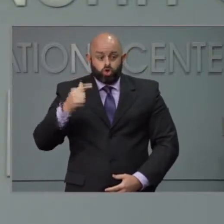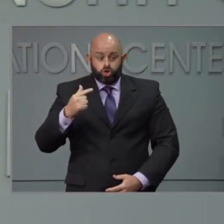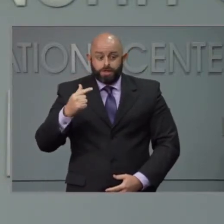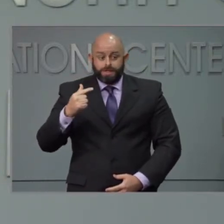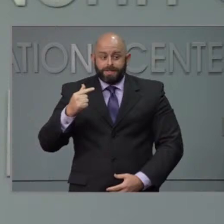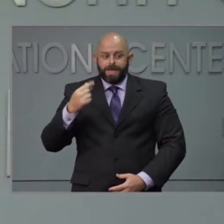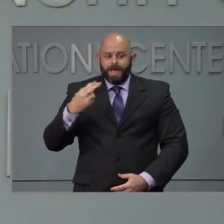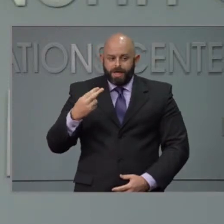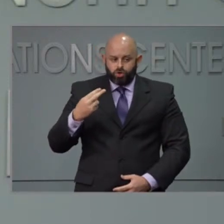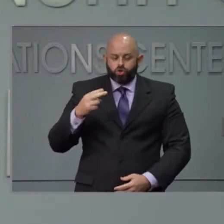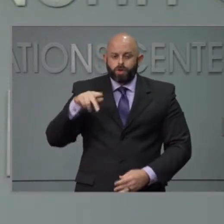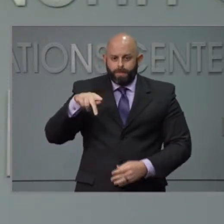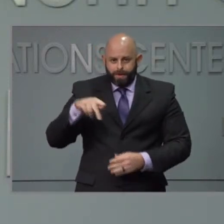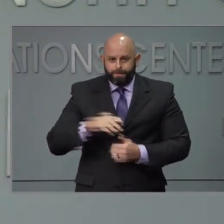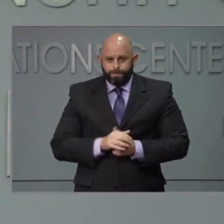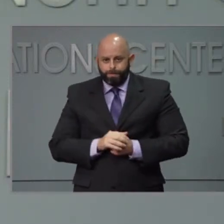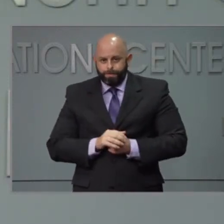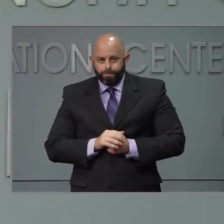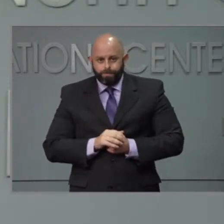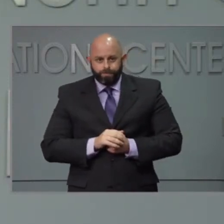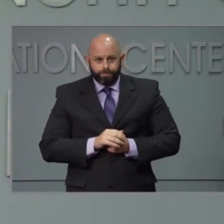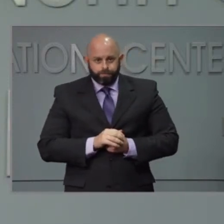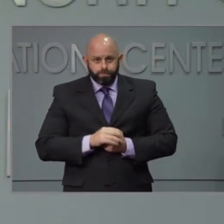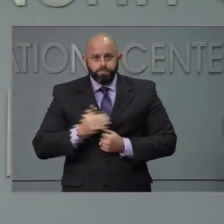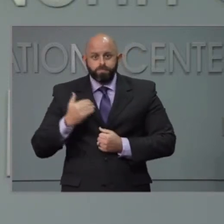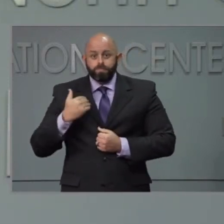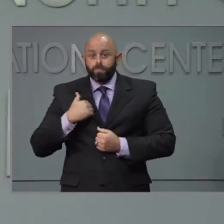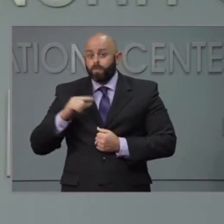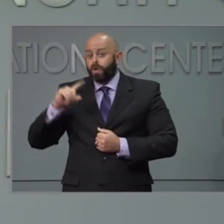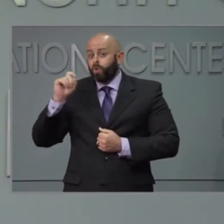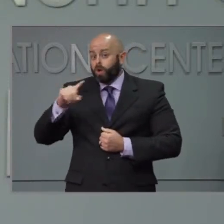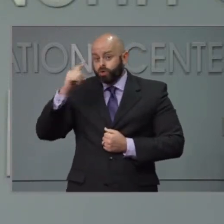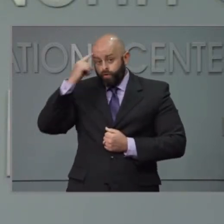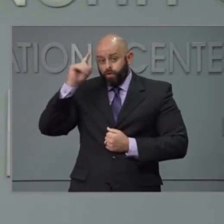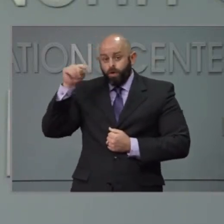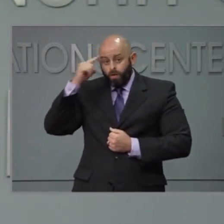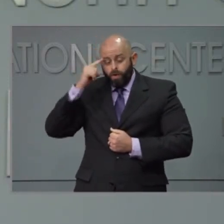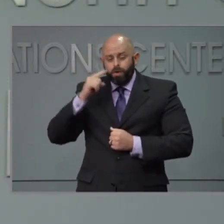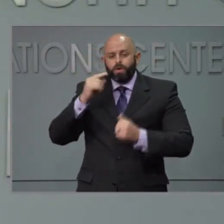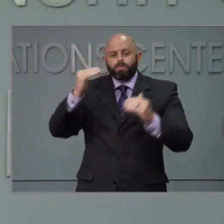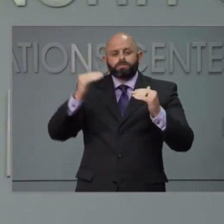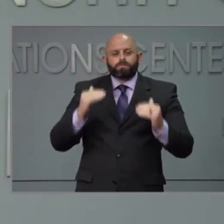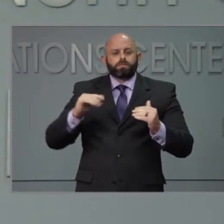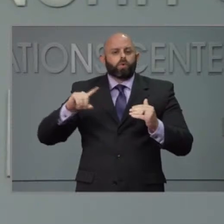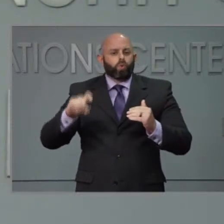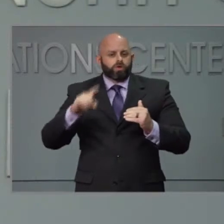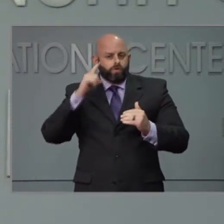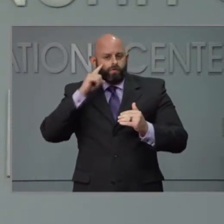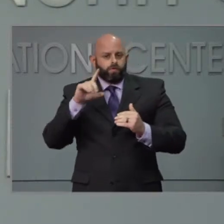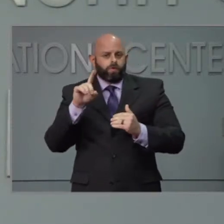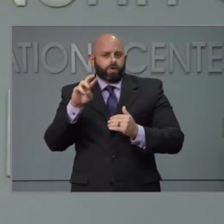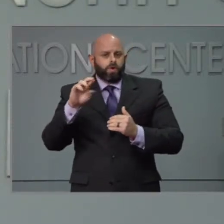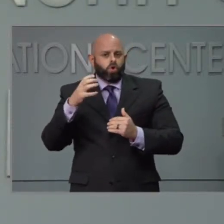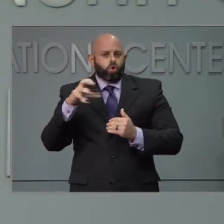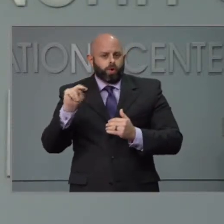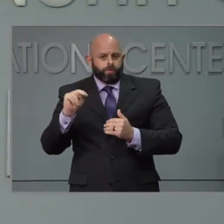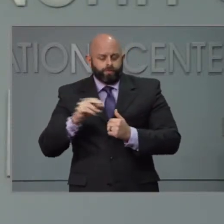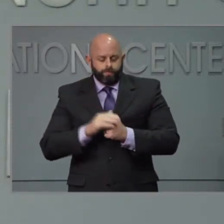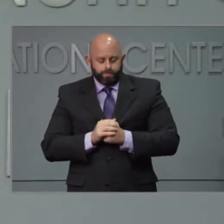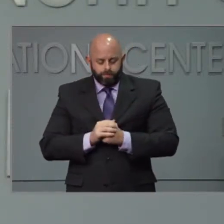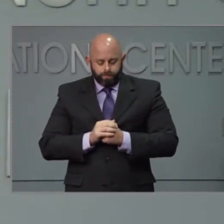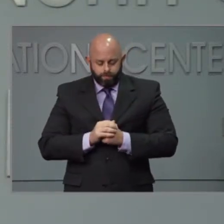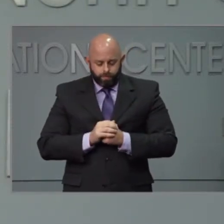Hey, Governor Michael Hennessy from Fox 8 here. I have a question for you as well as a question for Dr. Cohen. When it comes to schools,